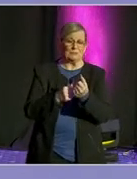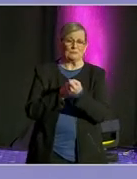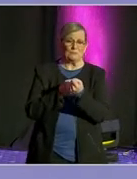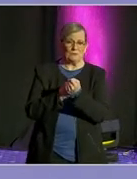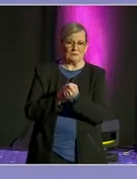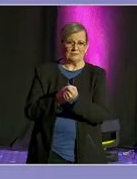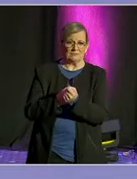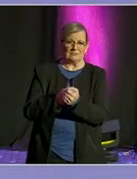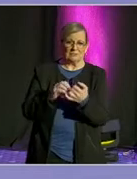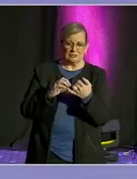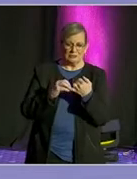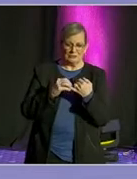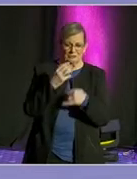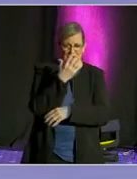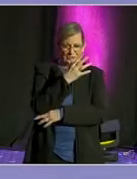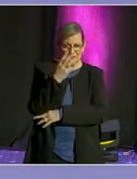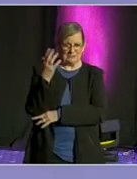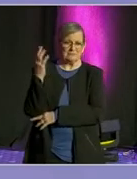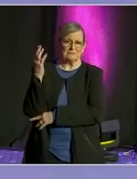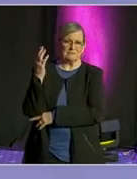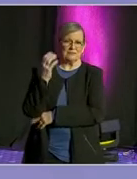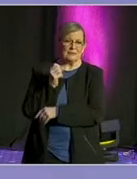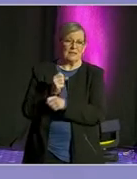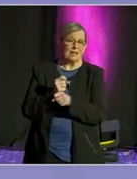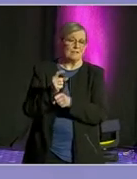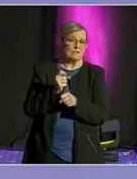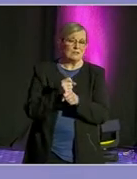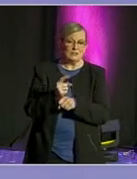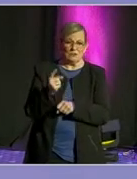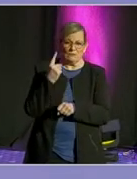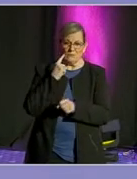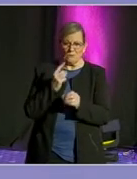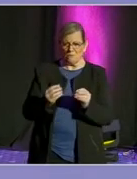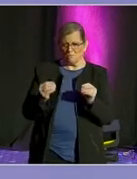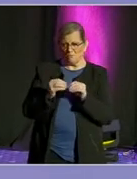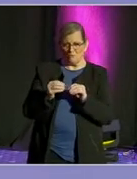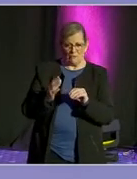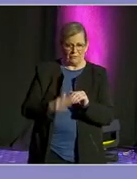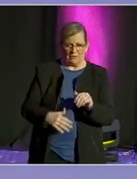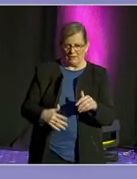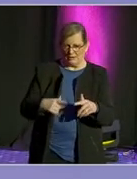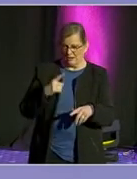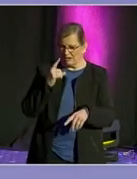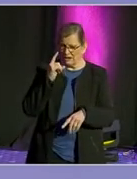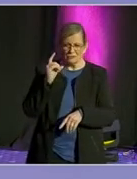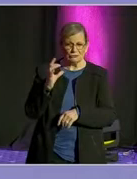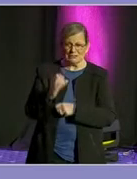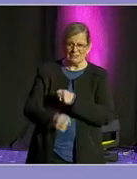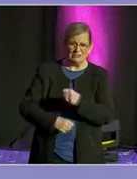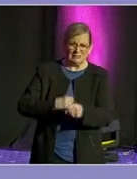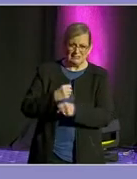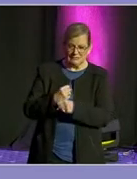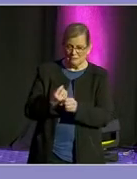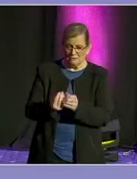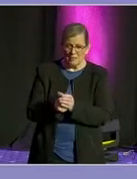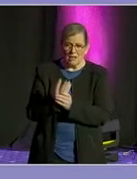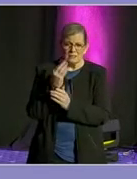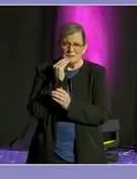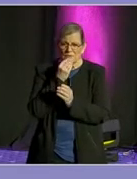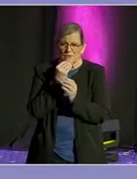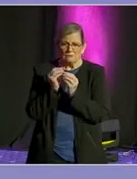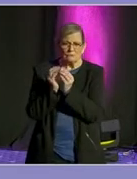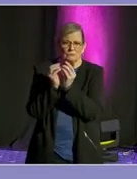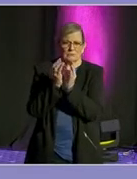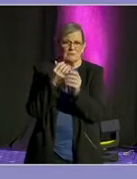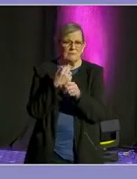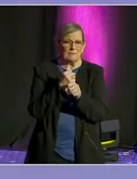trees. Every year for more than a century, the blossoming of the cherry trees heralds the return of